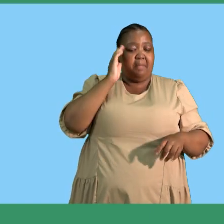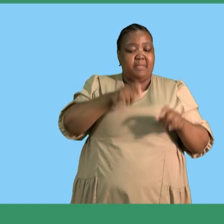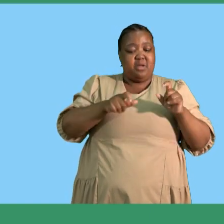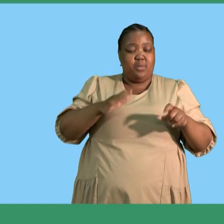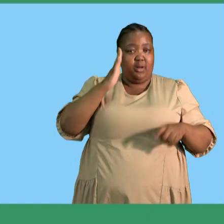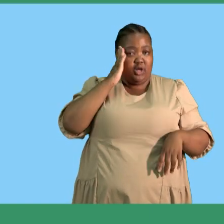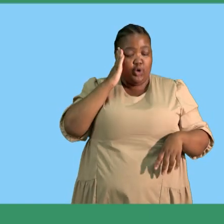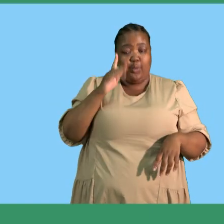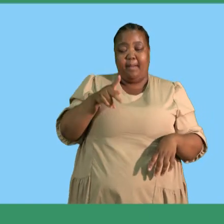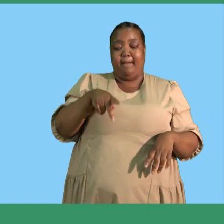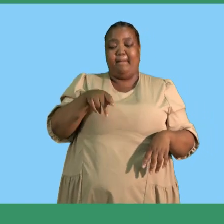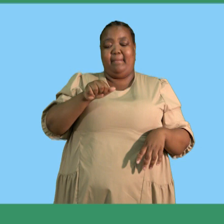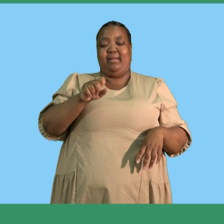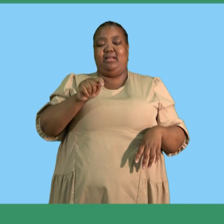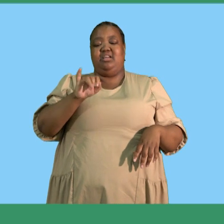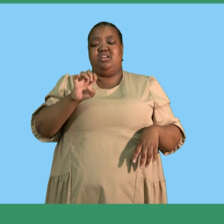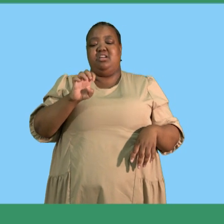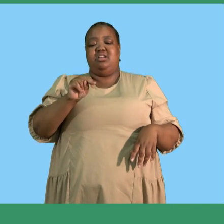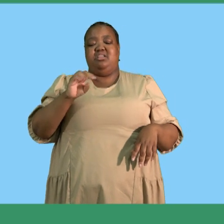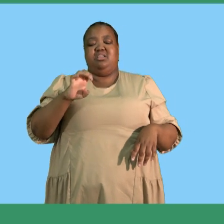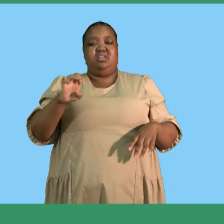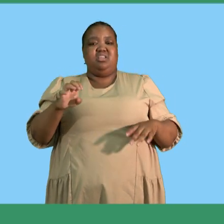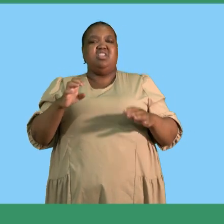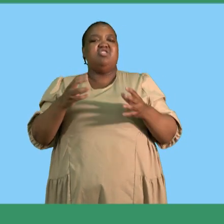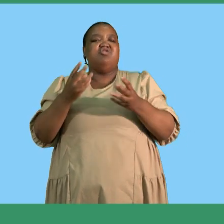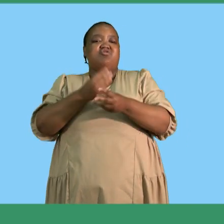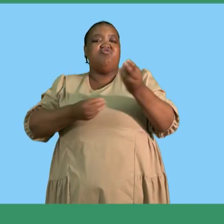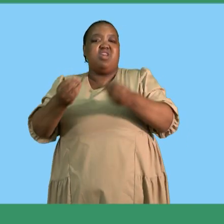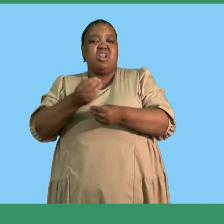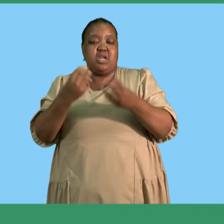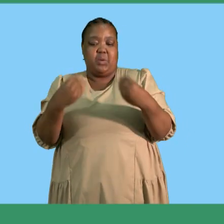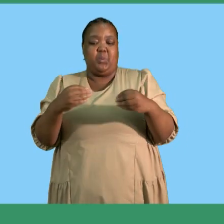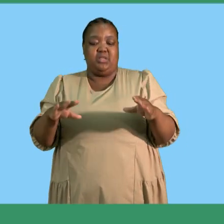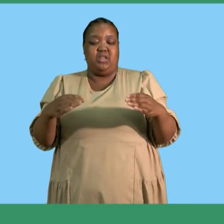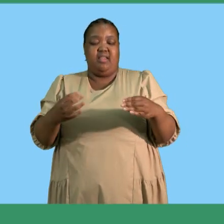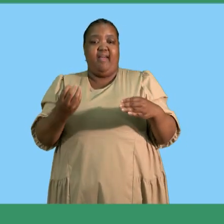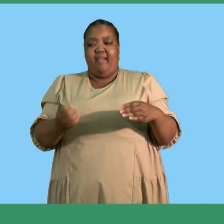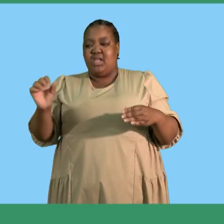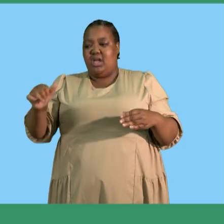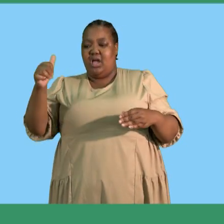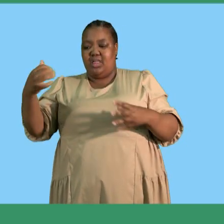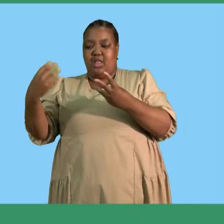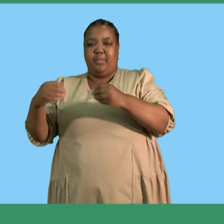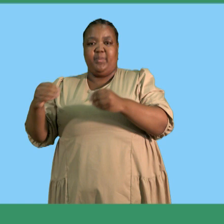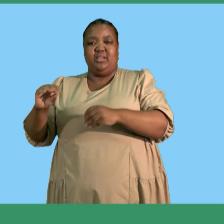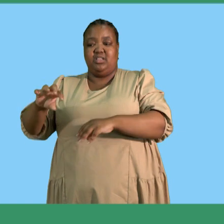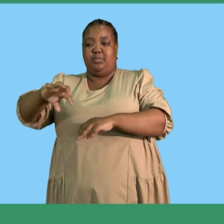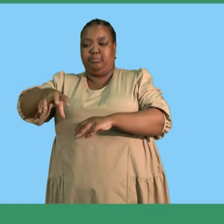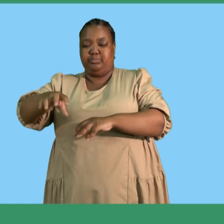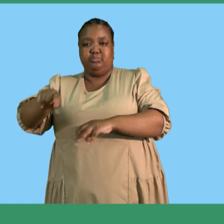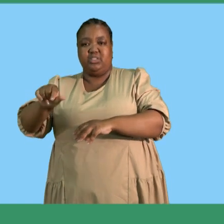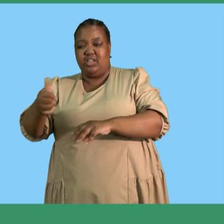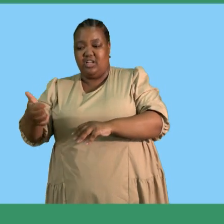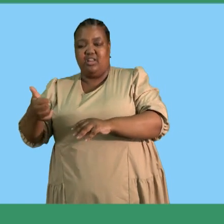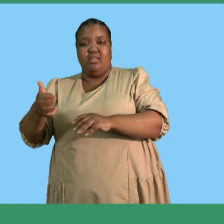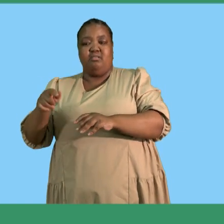is Patience Trading, and then another Patience Trading is started in a different province, it will not take